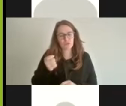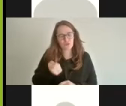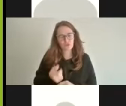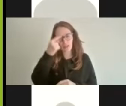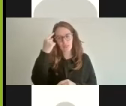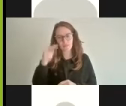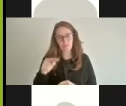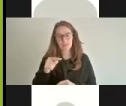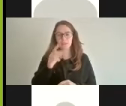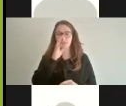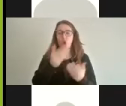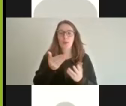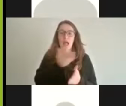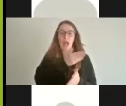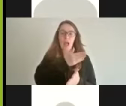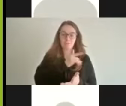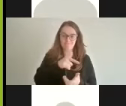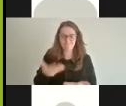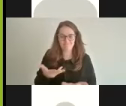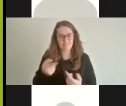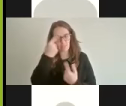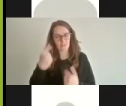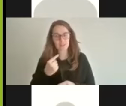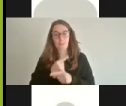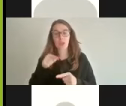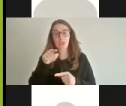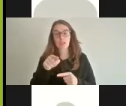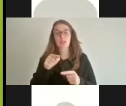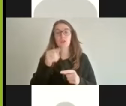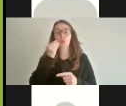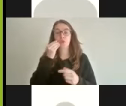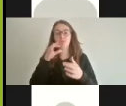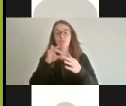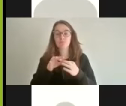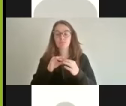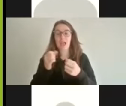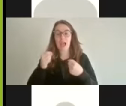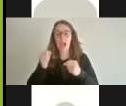ball cascade, because the whole arm is moved cross around,